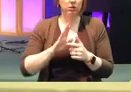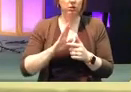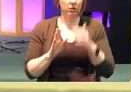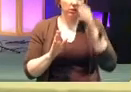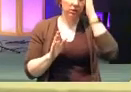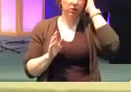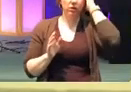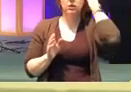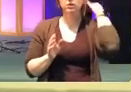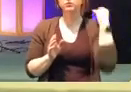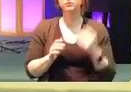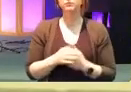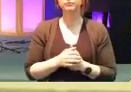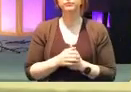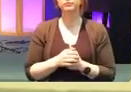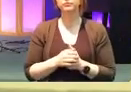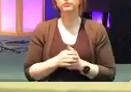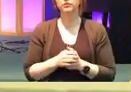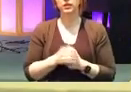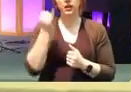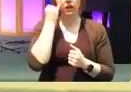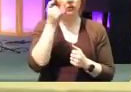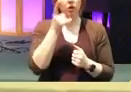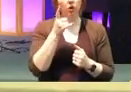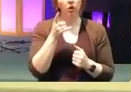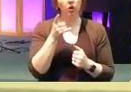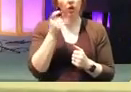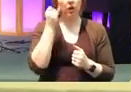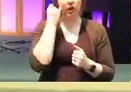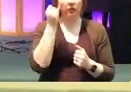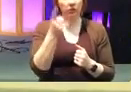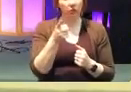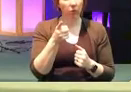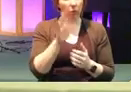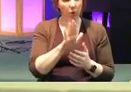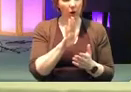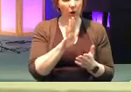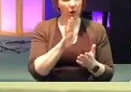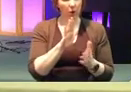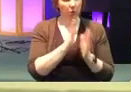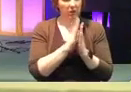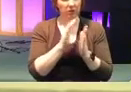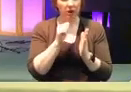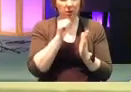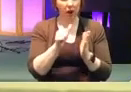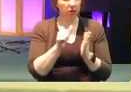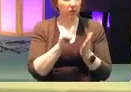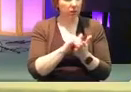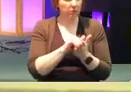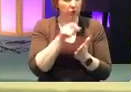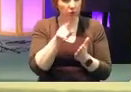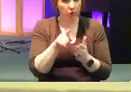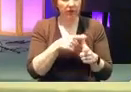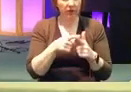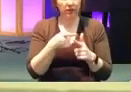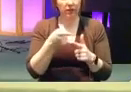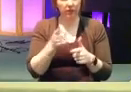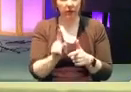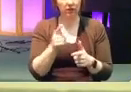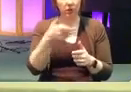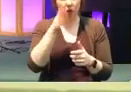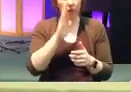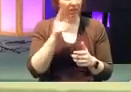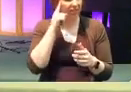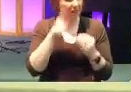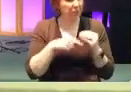Say that again. If your prayers aren't impossible to you, they're insulting to God. Think about